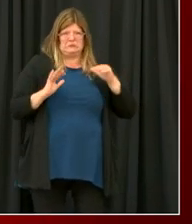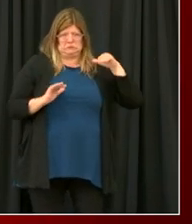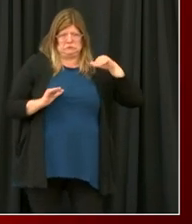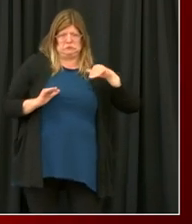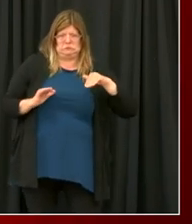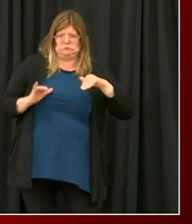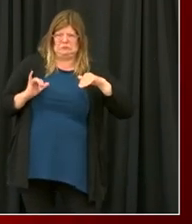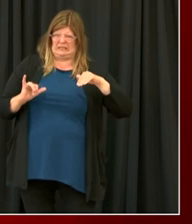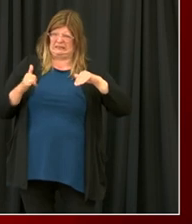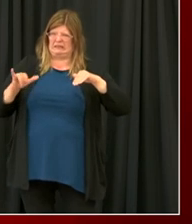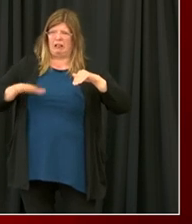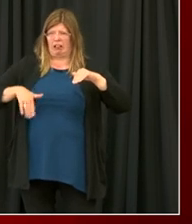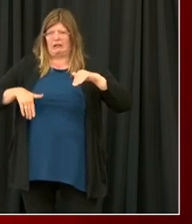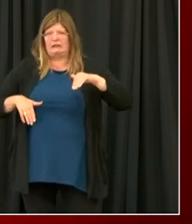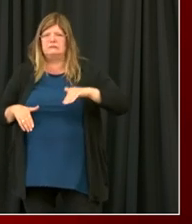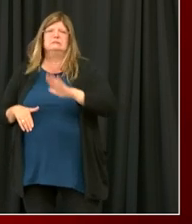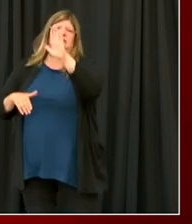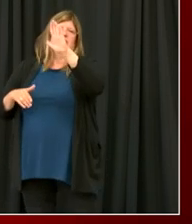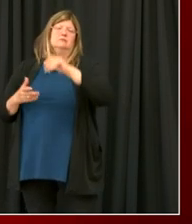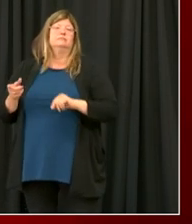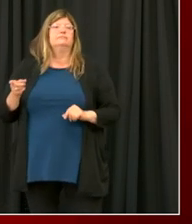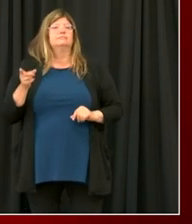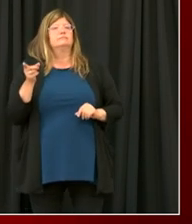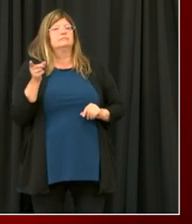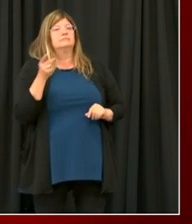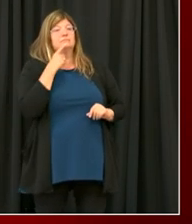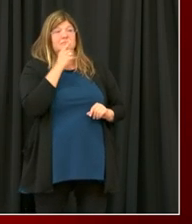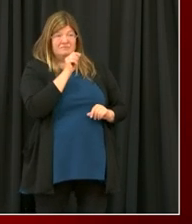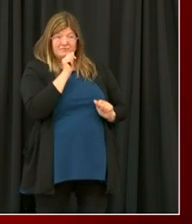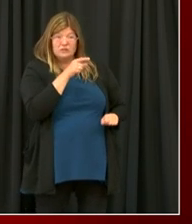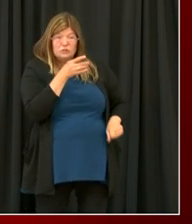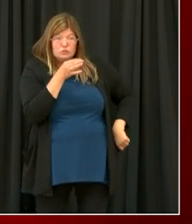declining trends. As soon as June 19th?